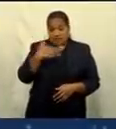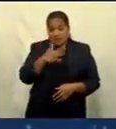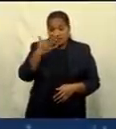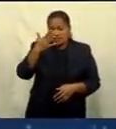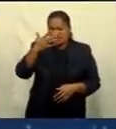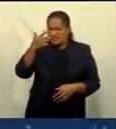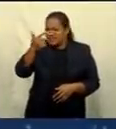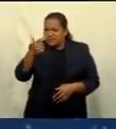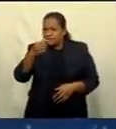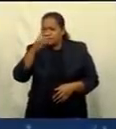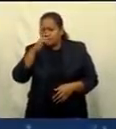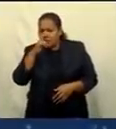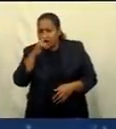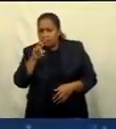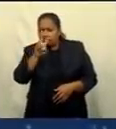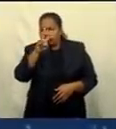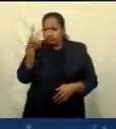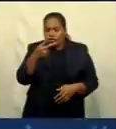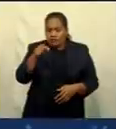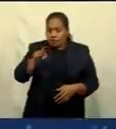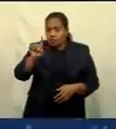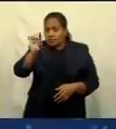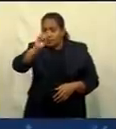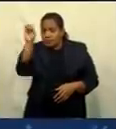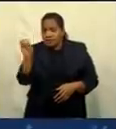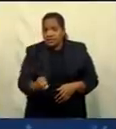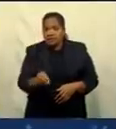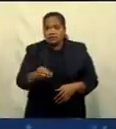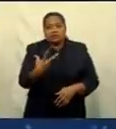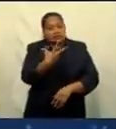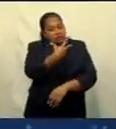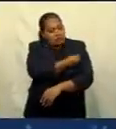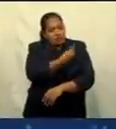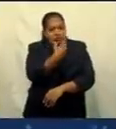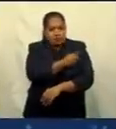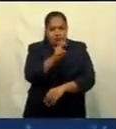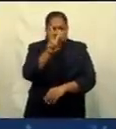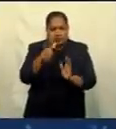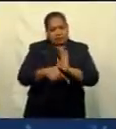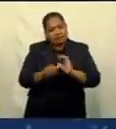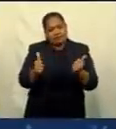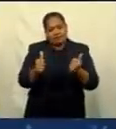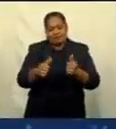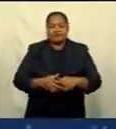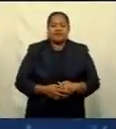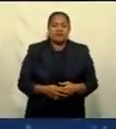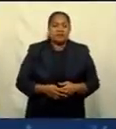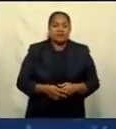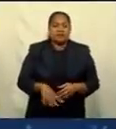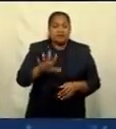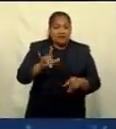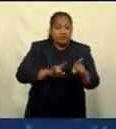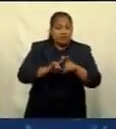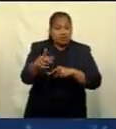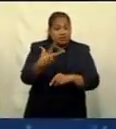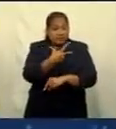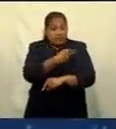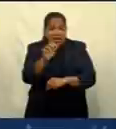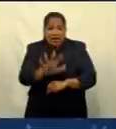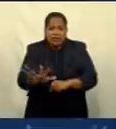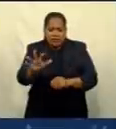70,917 people, or 12.1%, have received their second dose. The 5 most vaccinated areas include